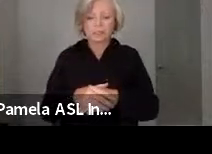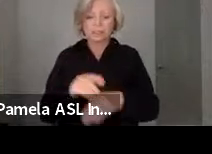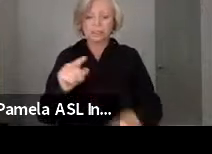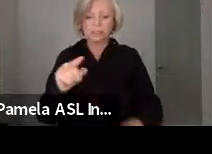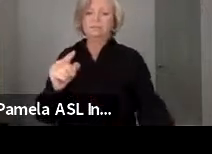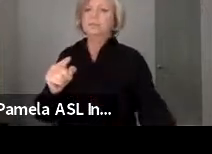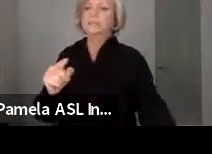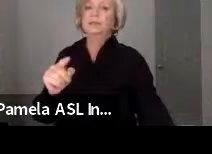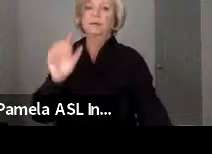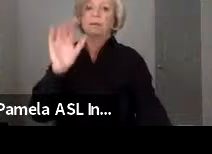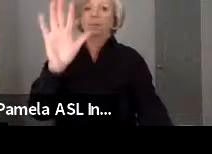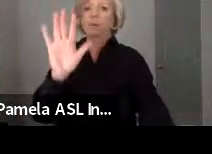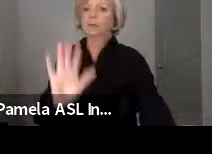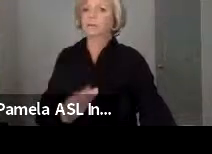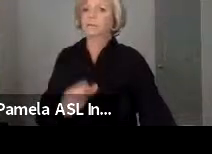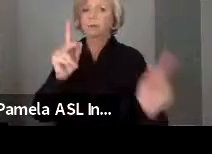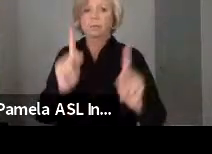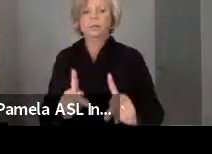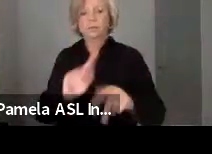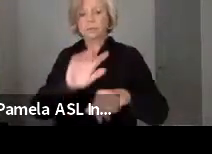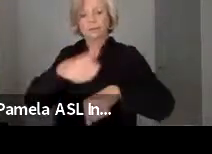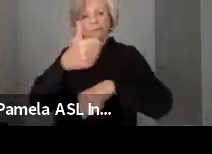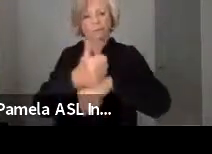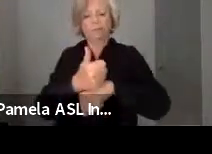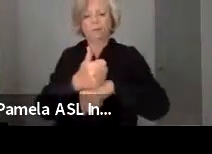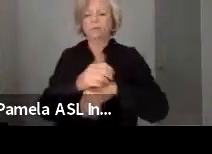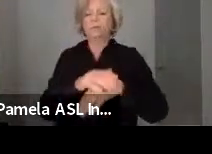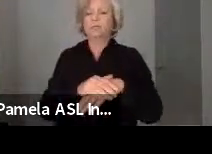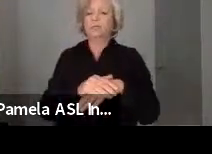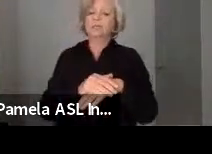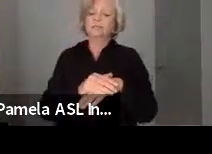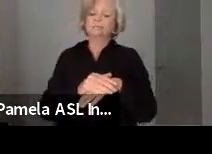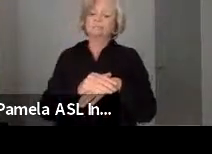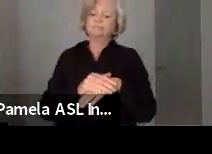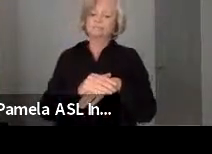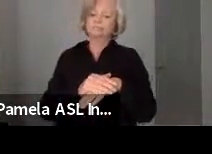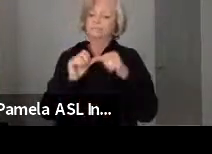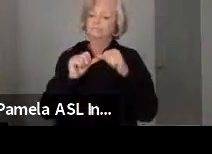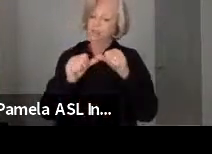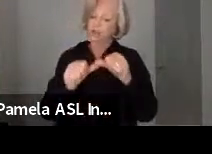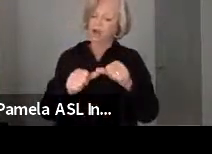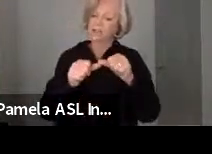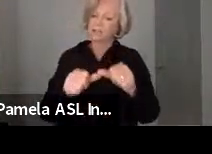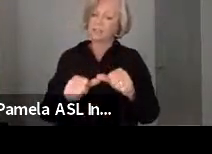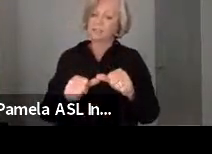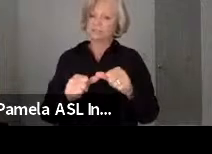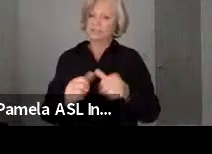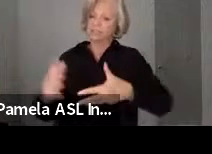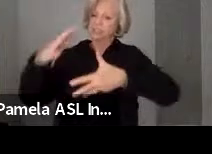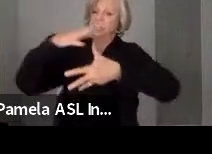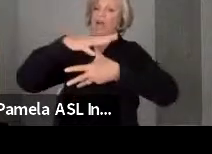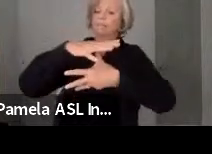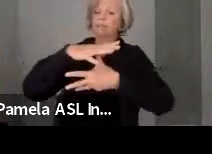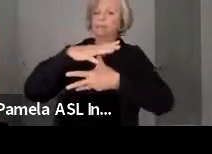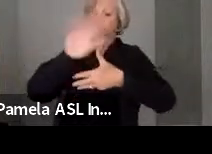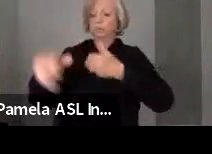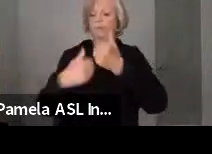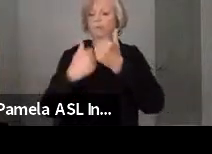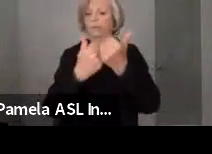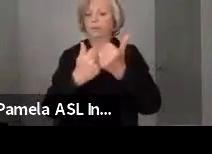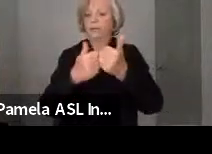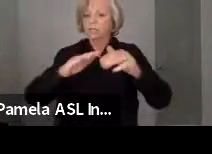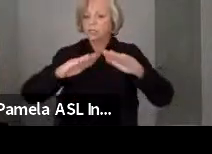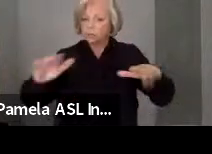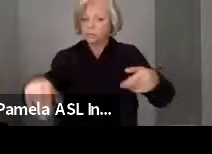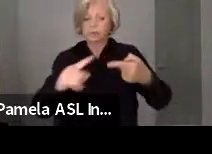this community, and in a good way. She was a constant champion for children, for working families,